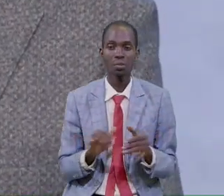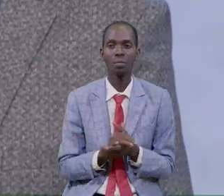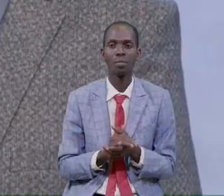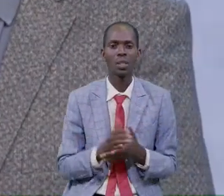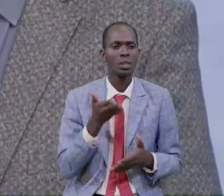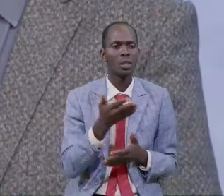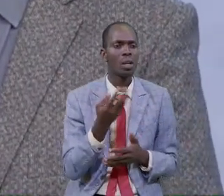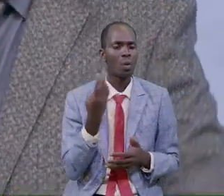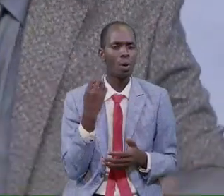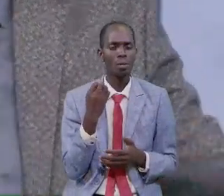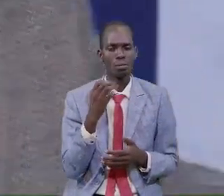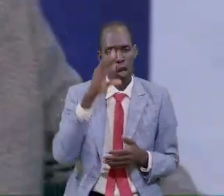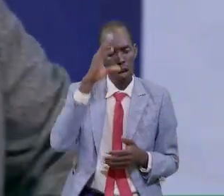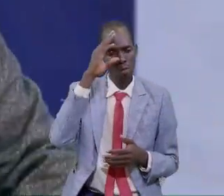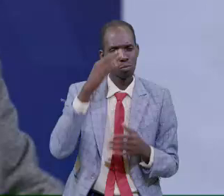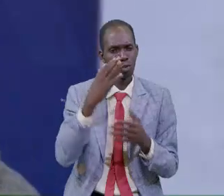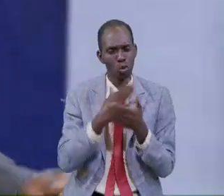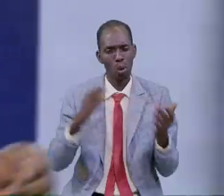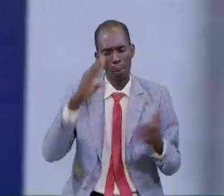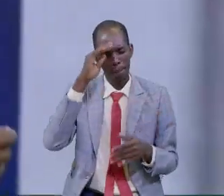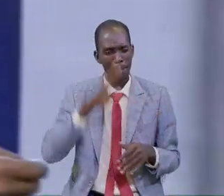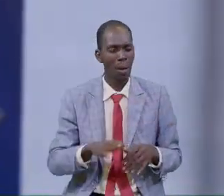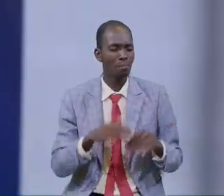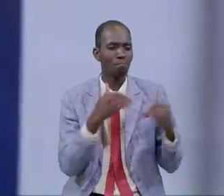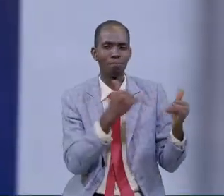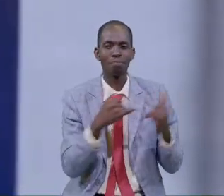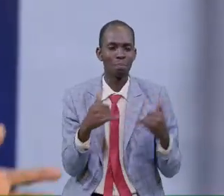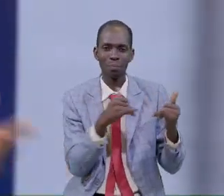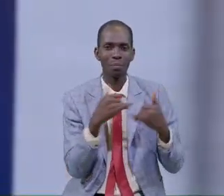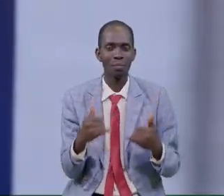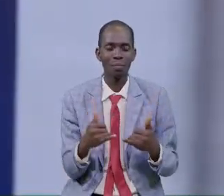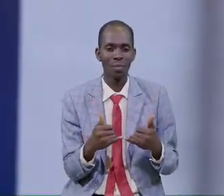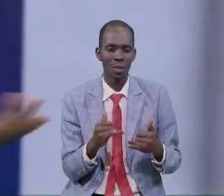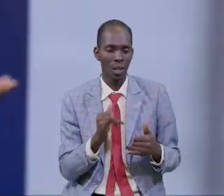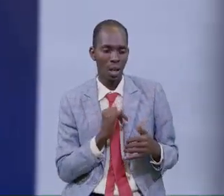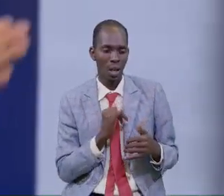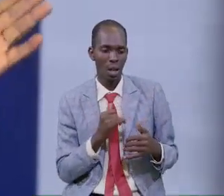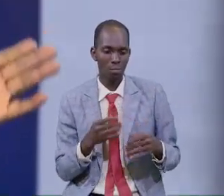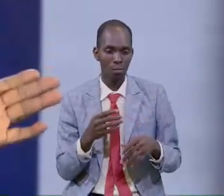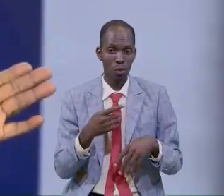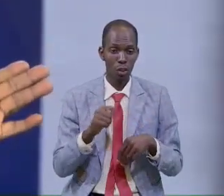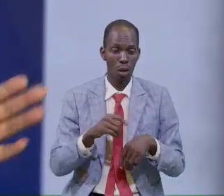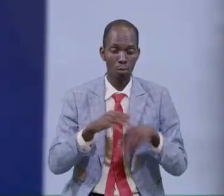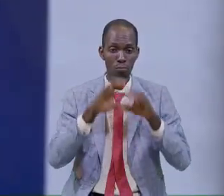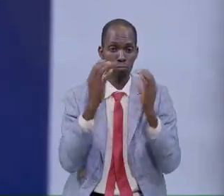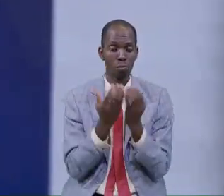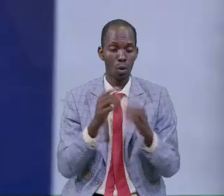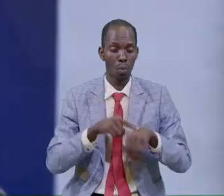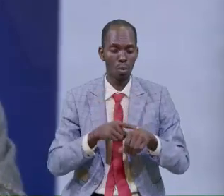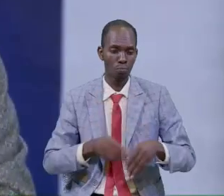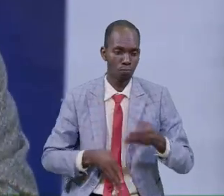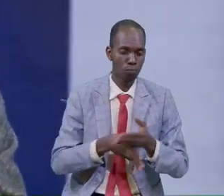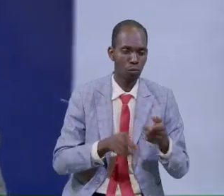game. Yeah, just a local game. I kick it to you, you catch it. You kick it to me, I catch it.